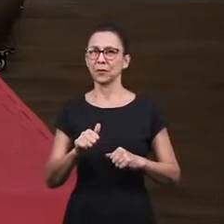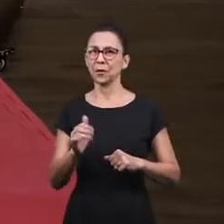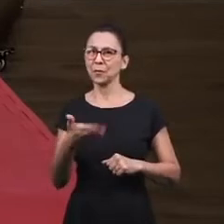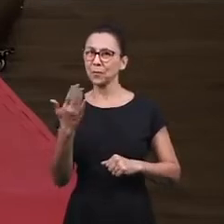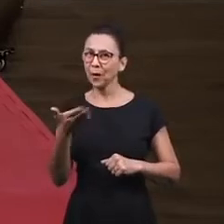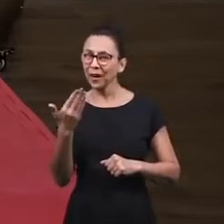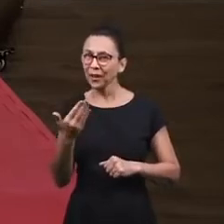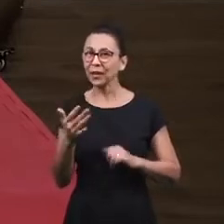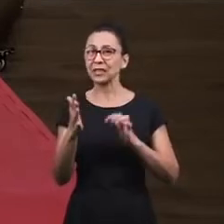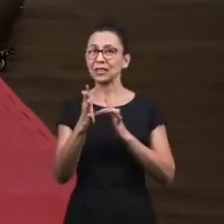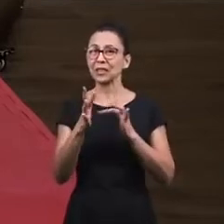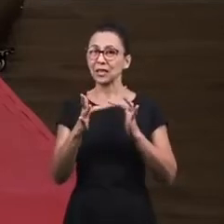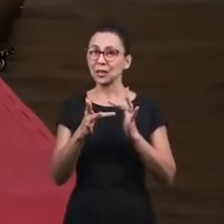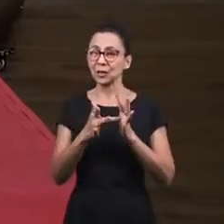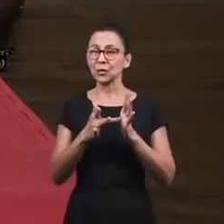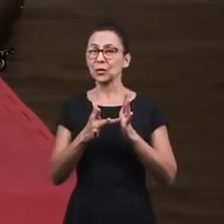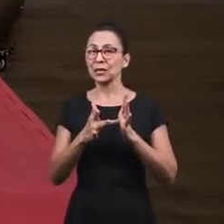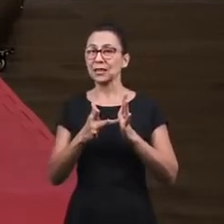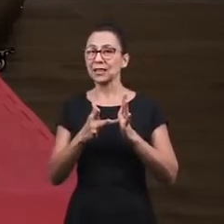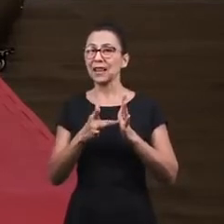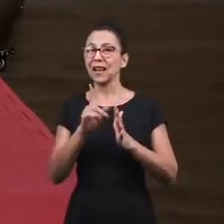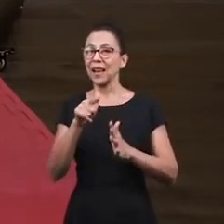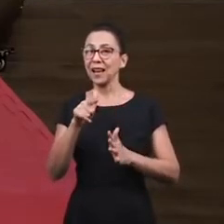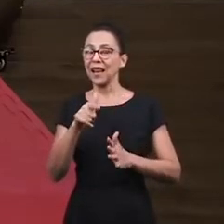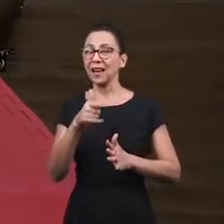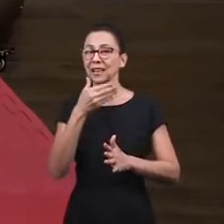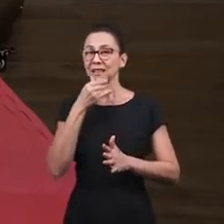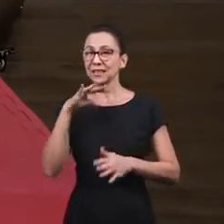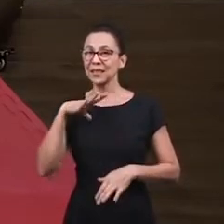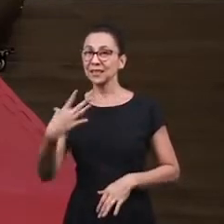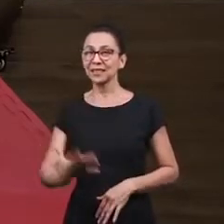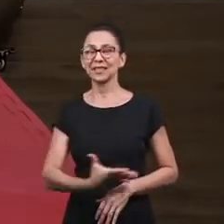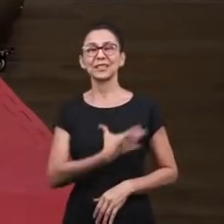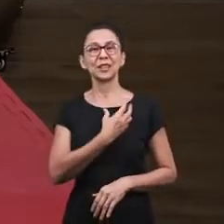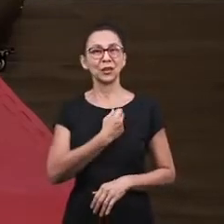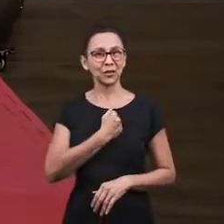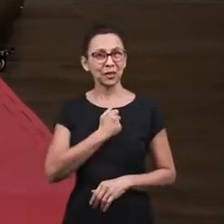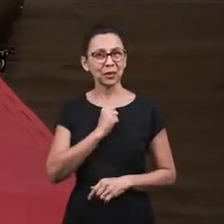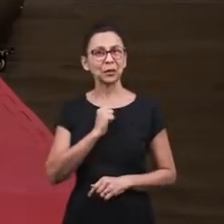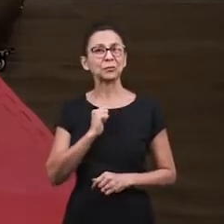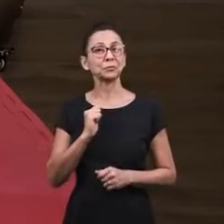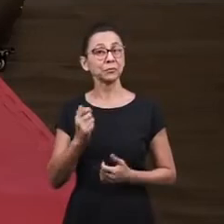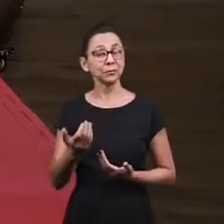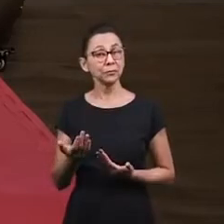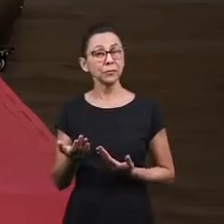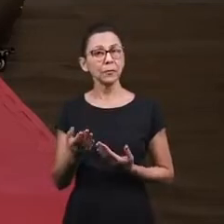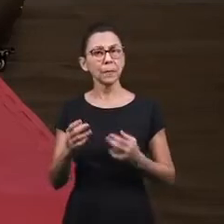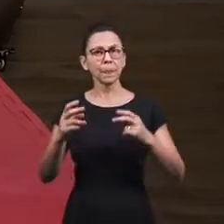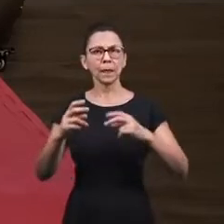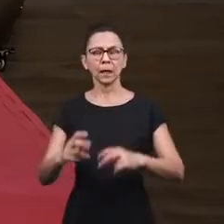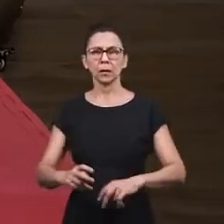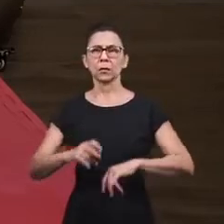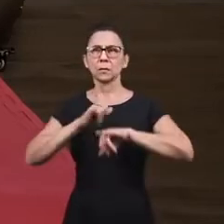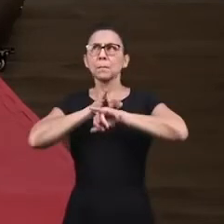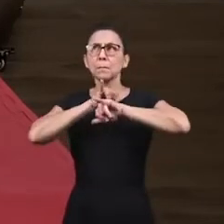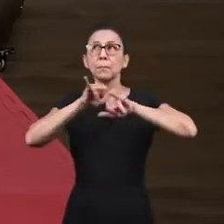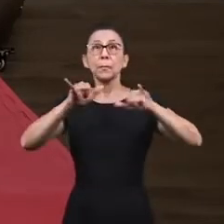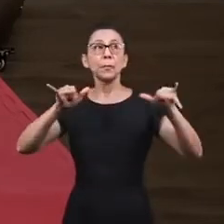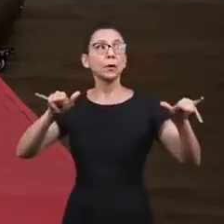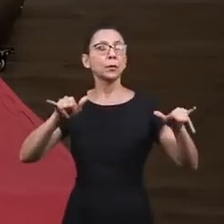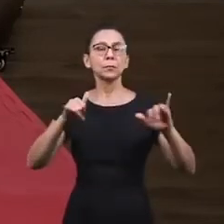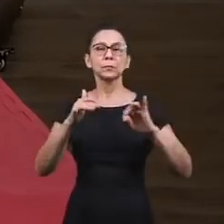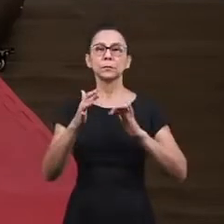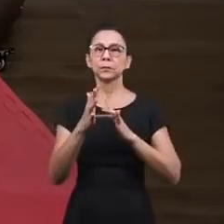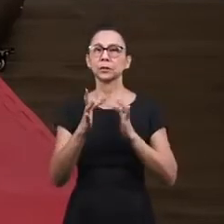with your mothers that Jesus is our Savior. And when we say this, when we proclaim this in